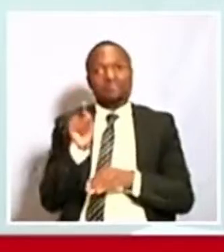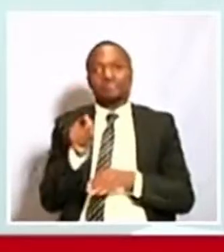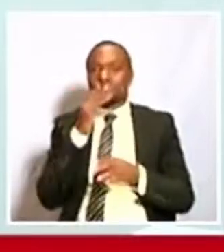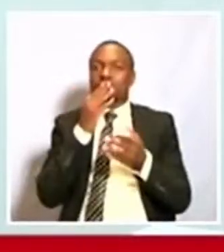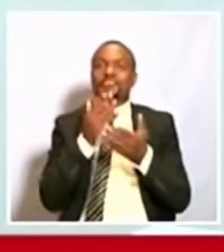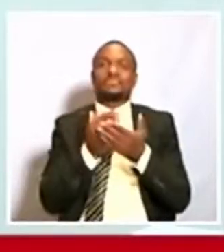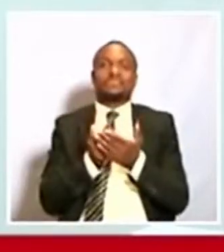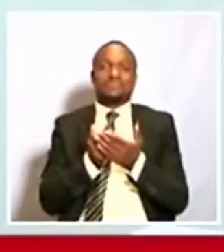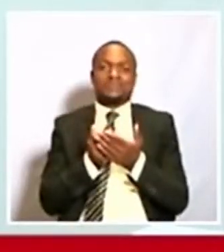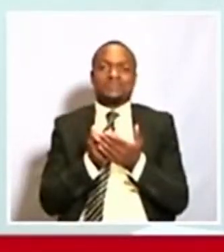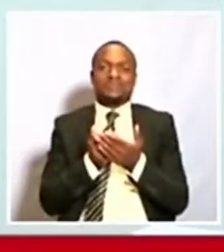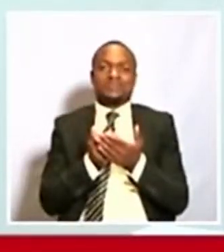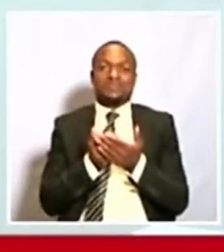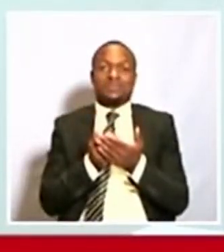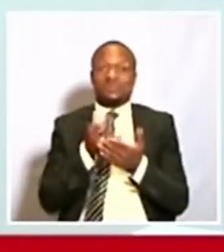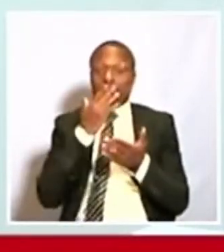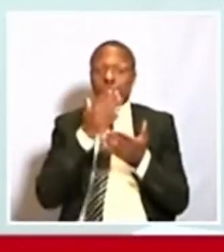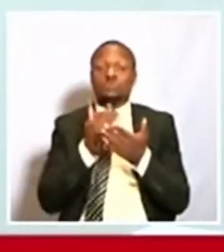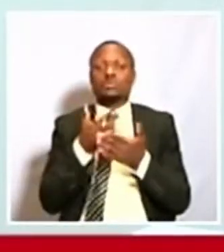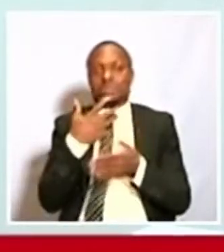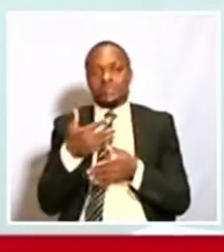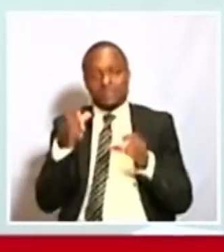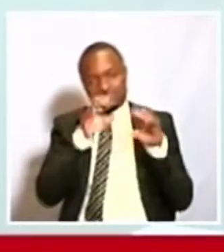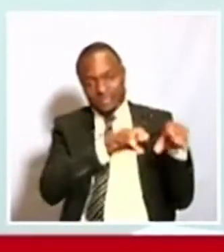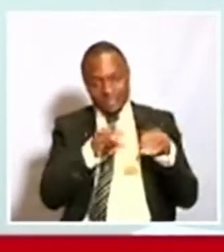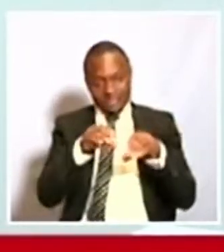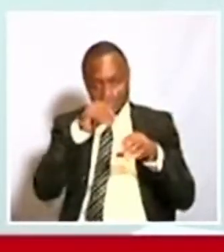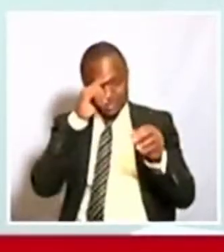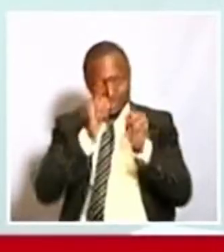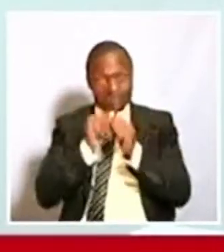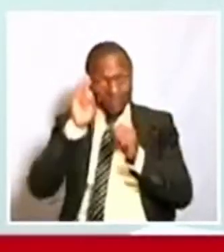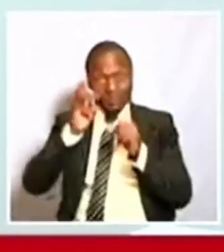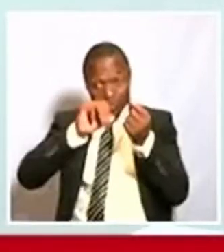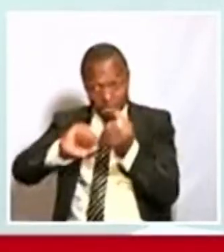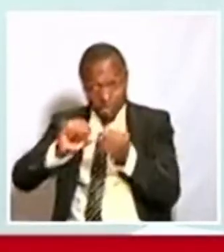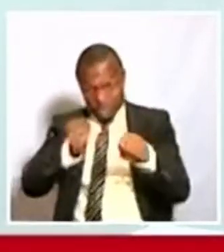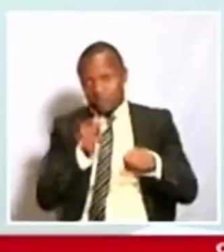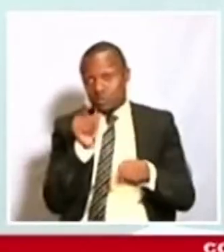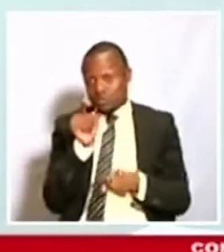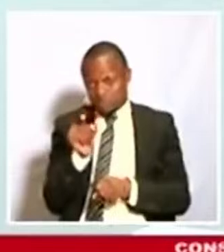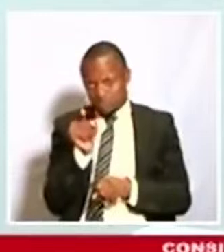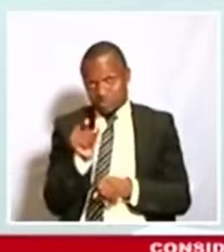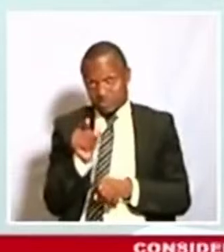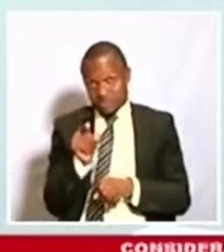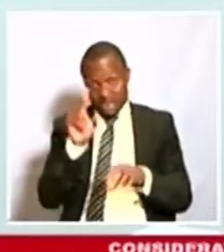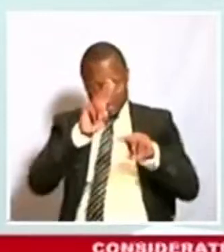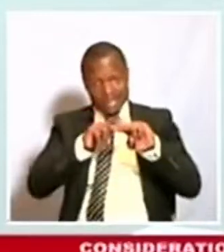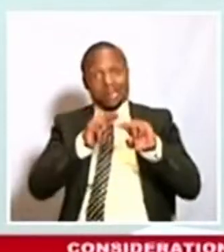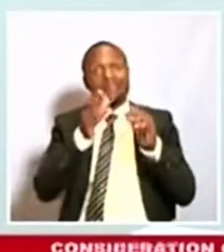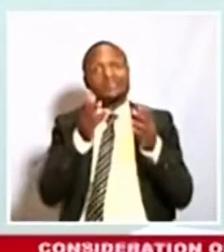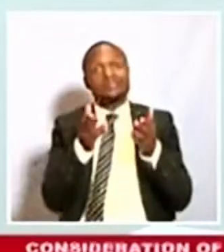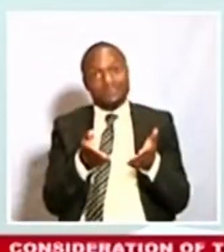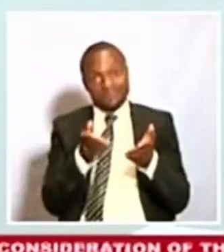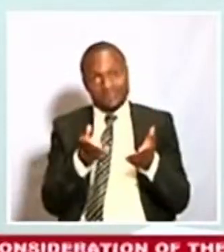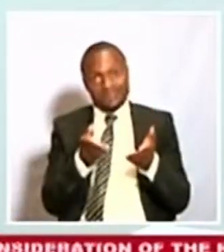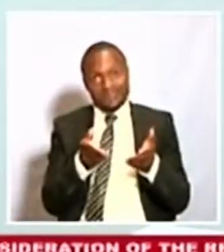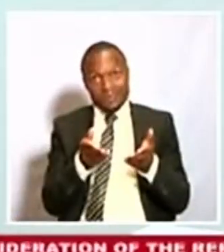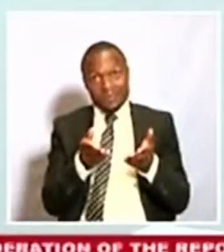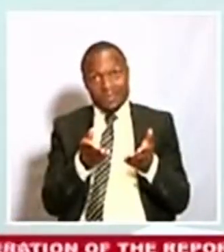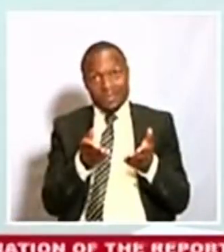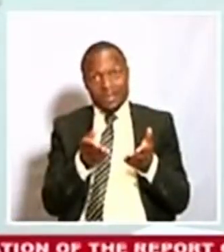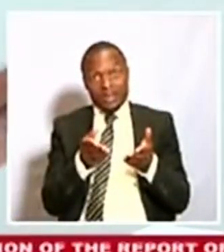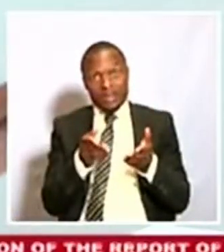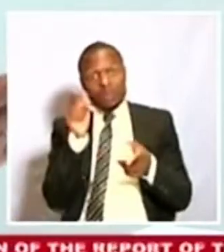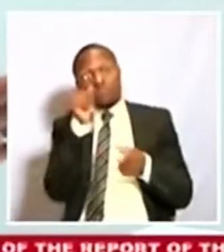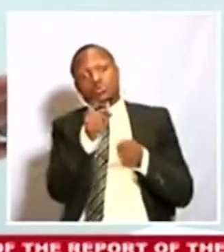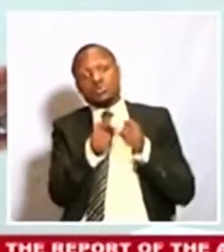good it will be a good thing to do, because it will protect you. As we sit here, the blame